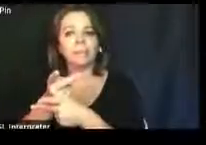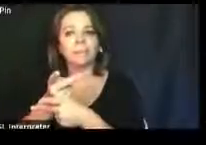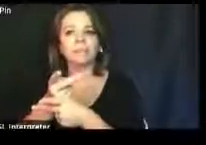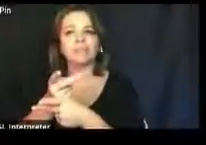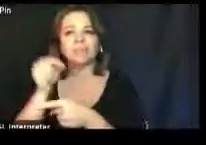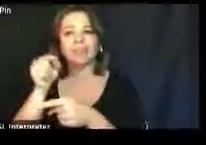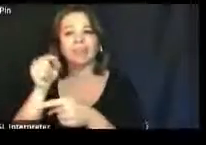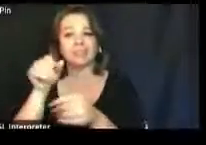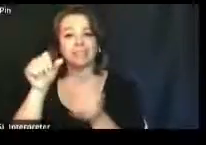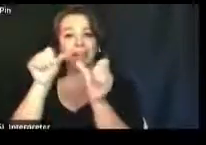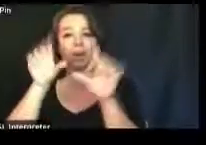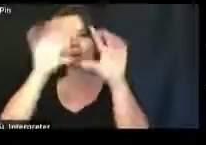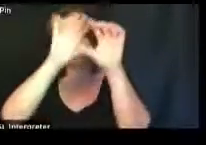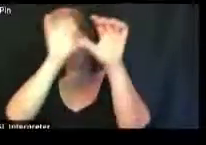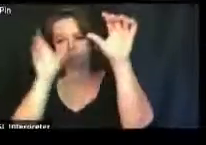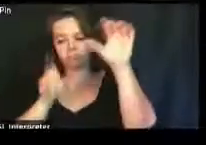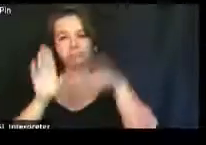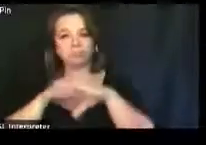areas together.